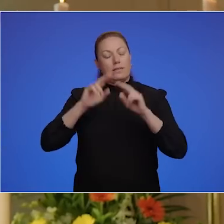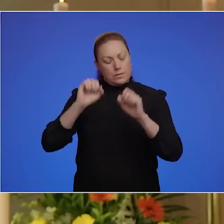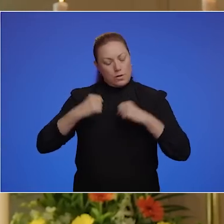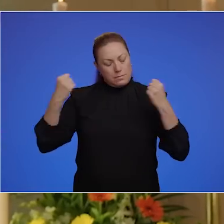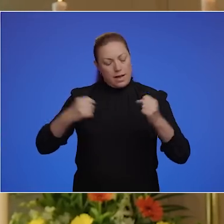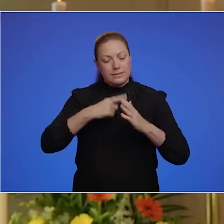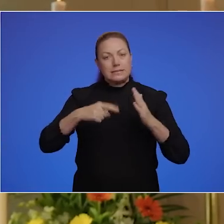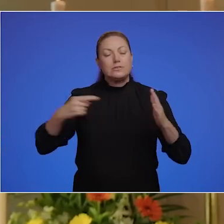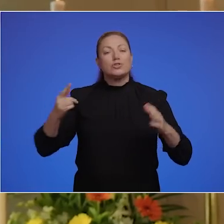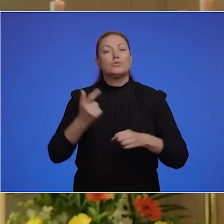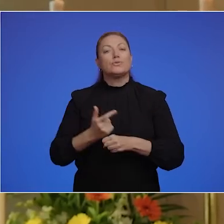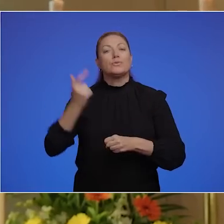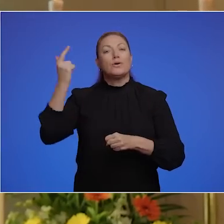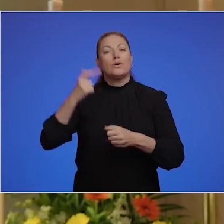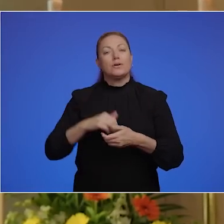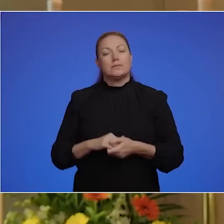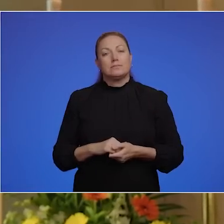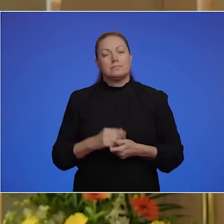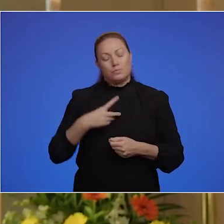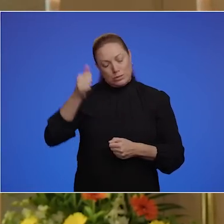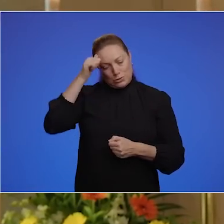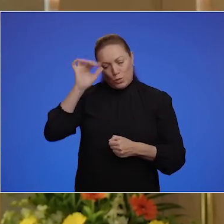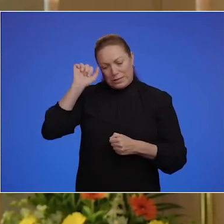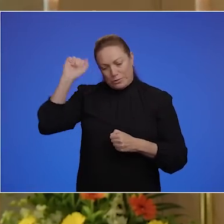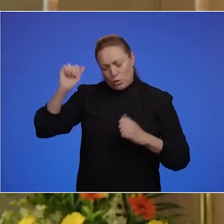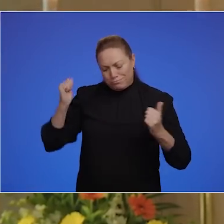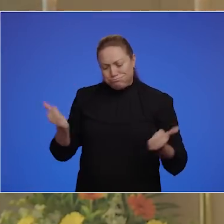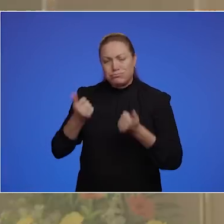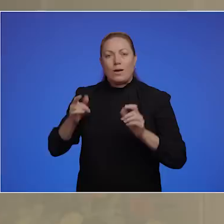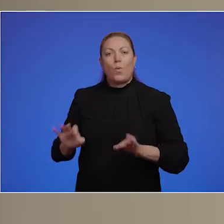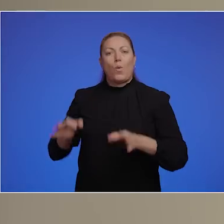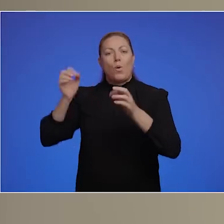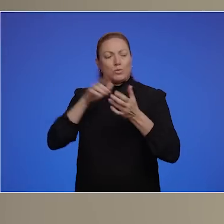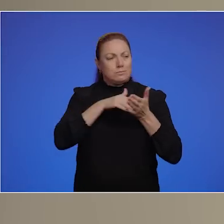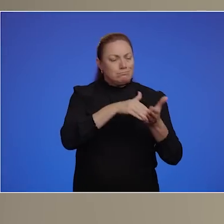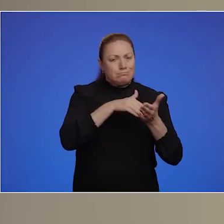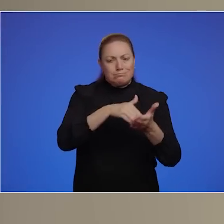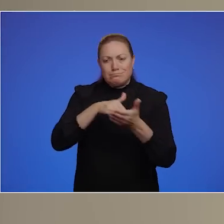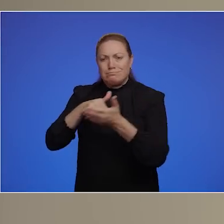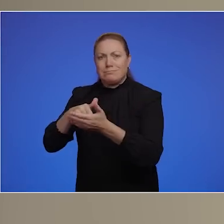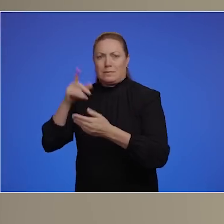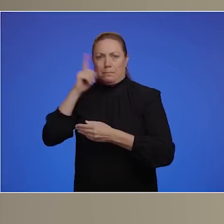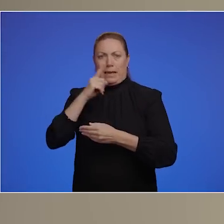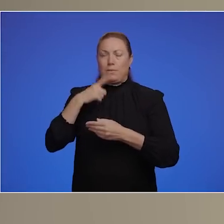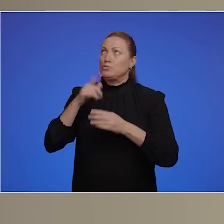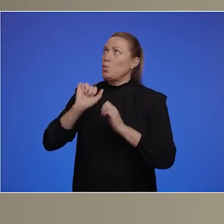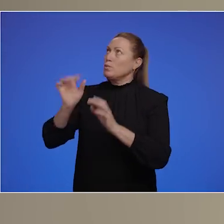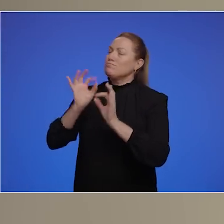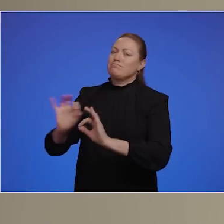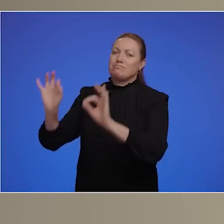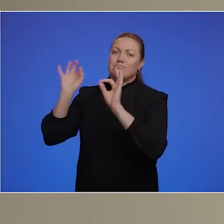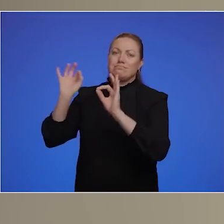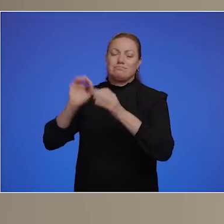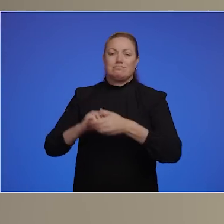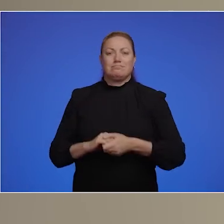Father, Almighty and Eternal God. For we know it belongs to your boundless glory that you came to the aid of mortal beings with your